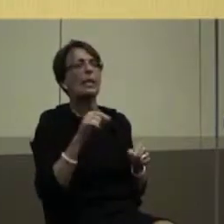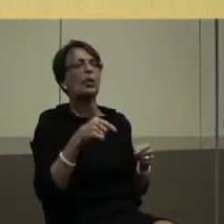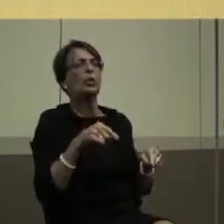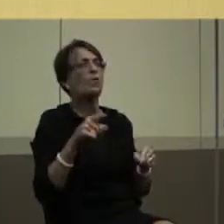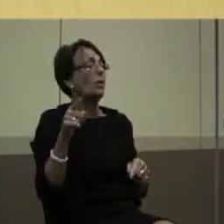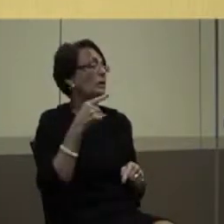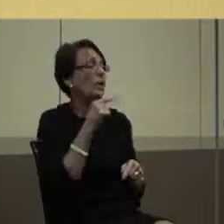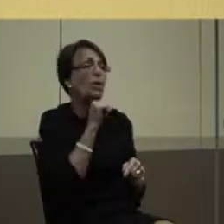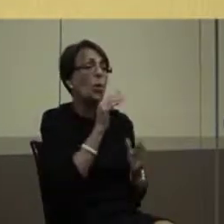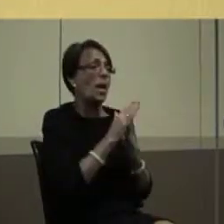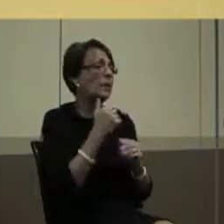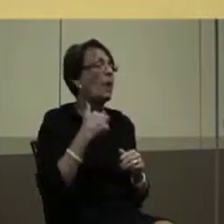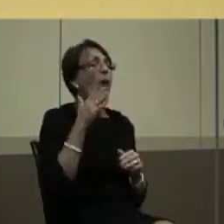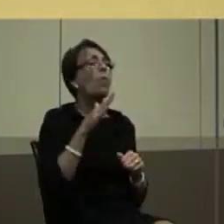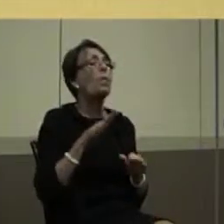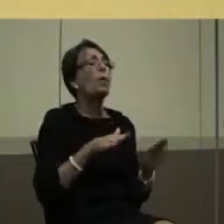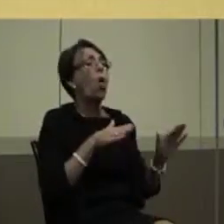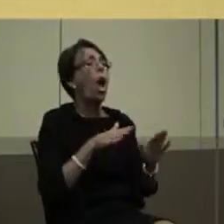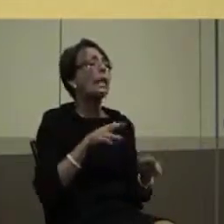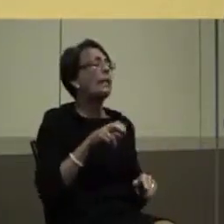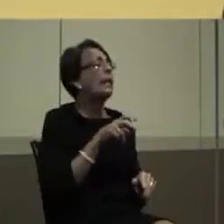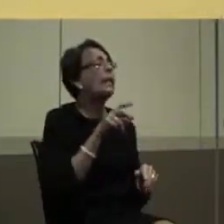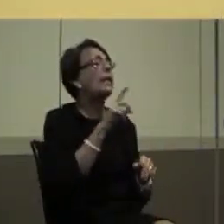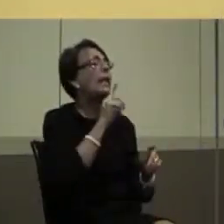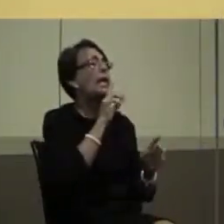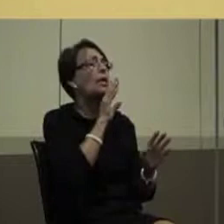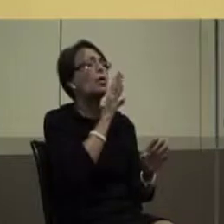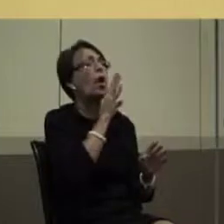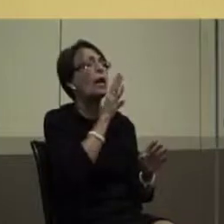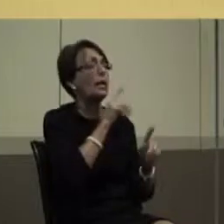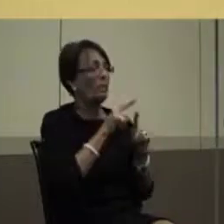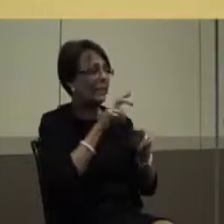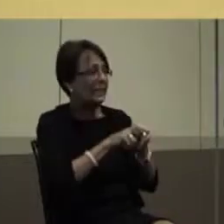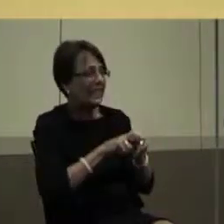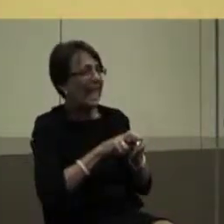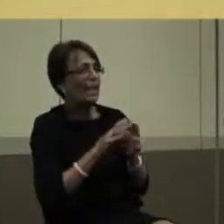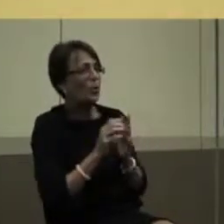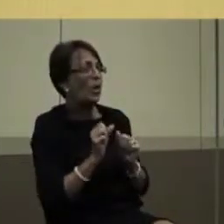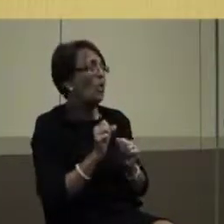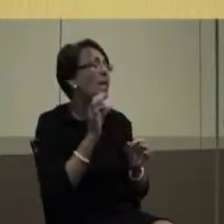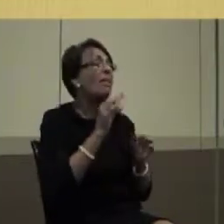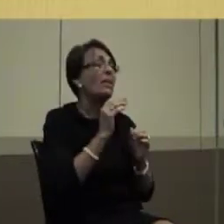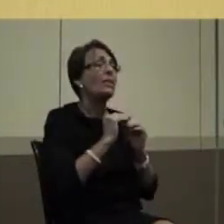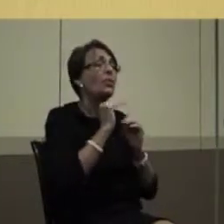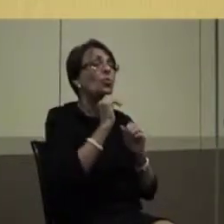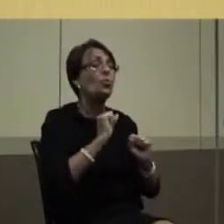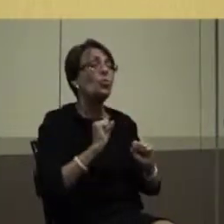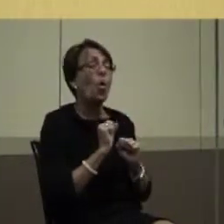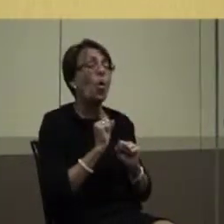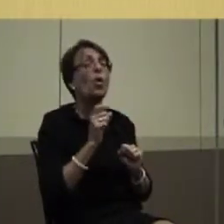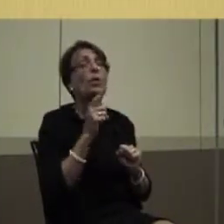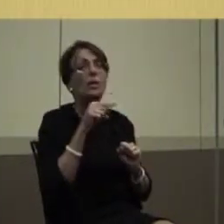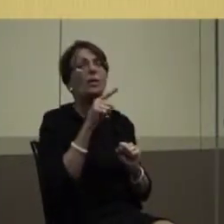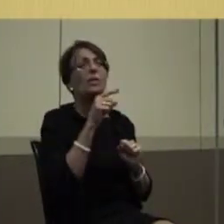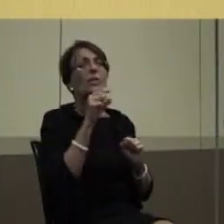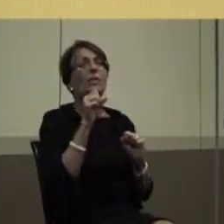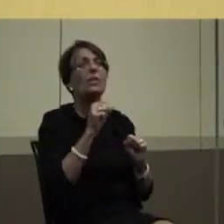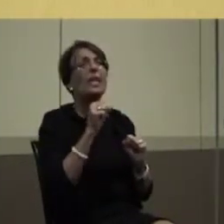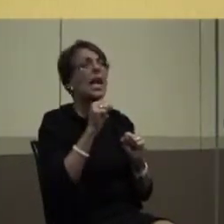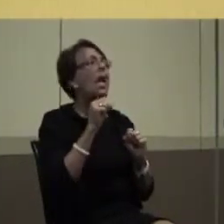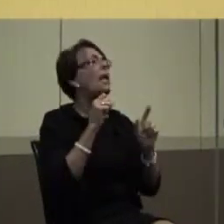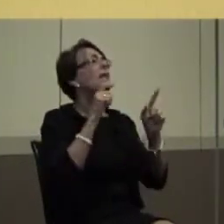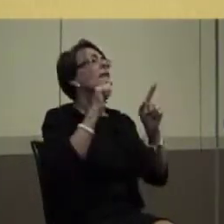and talking, but when you sit, you get really cold in some of these. So we could always, if it gets too cold, if a lot of people are too cold, we could get the temperature